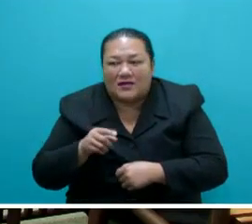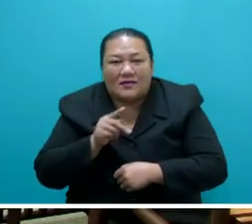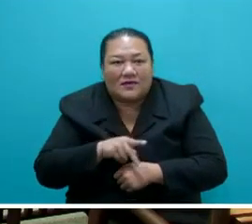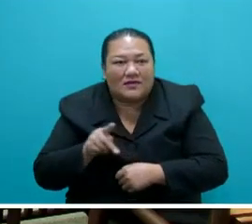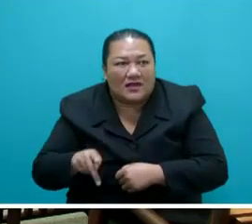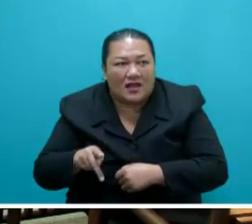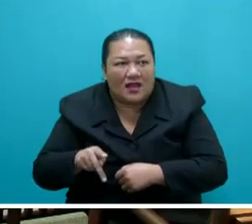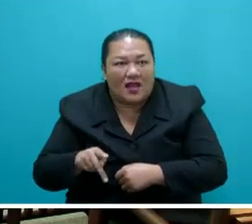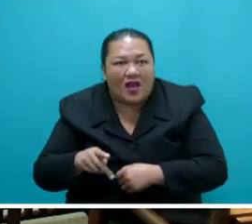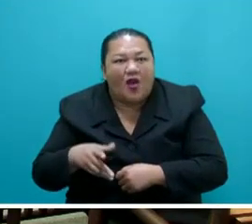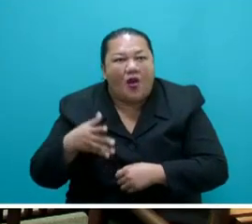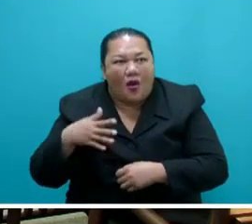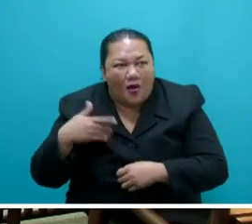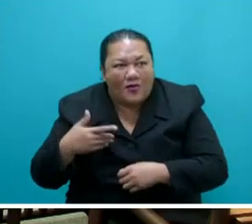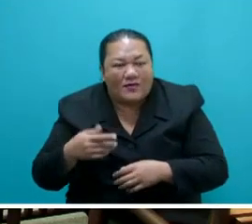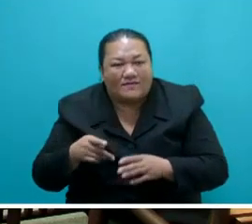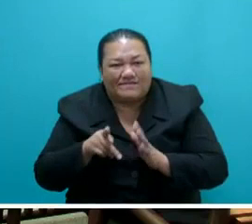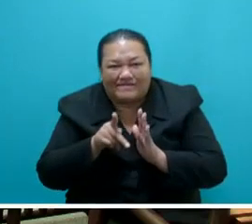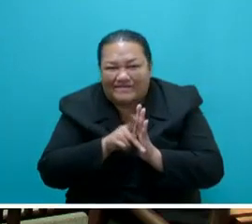Politics aside, Mr. Speaker.